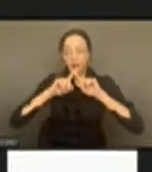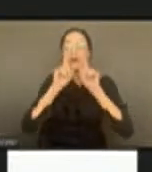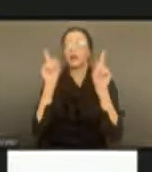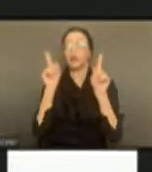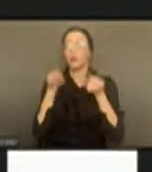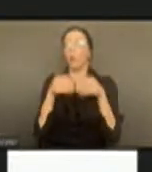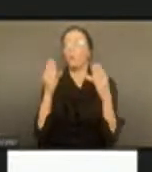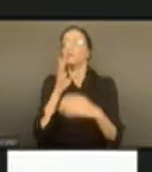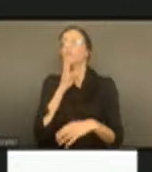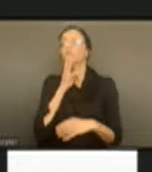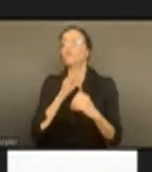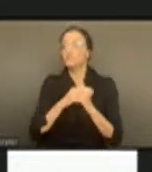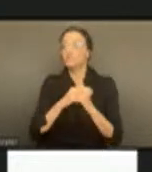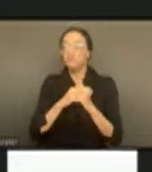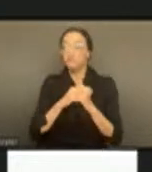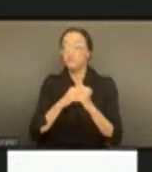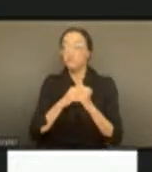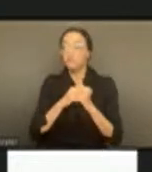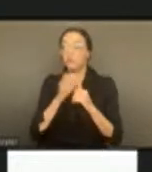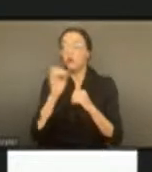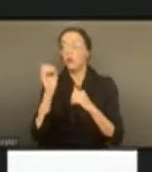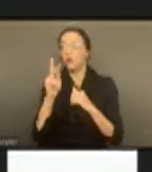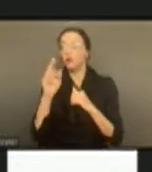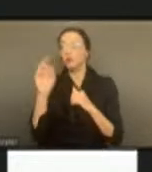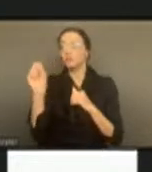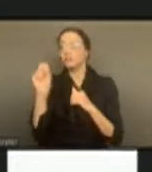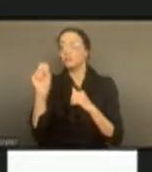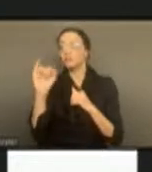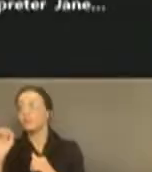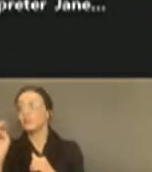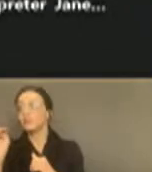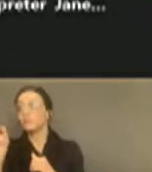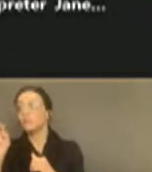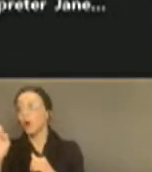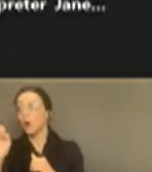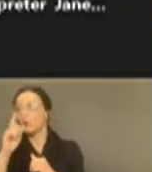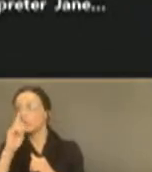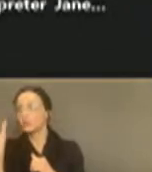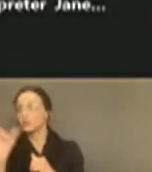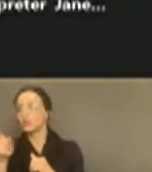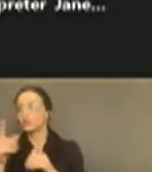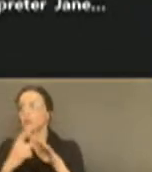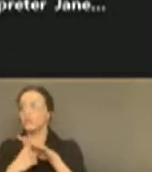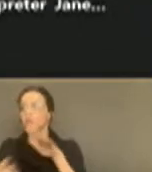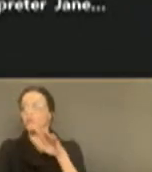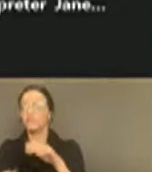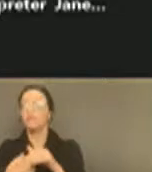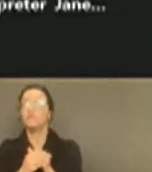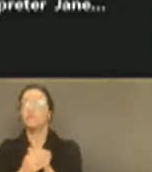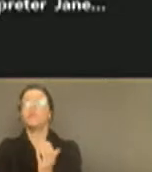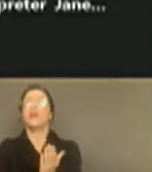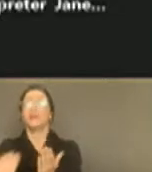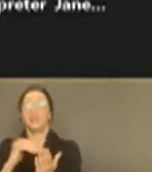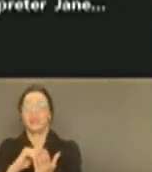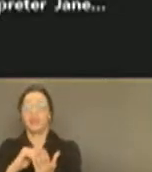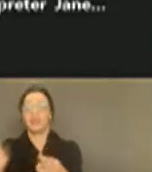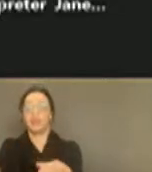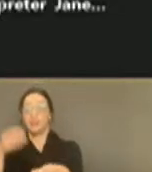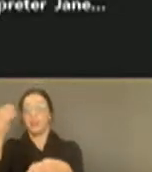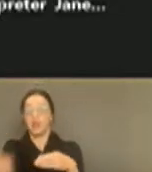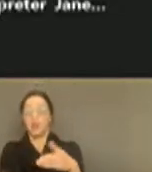Okay, Simone, looks like you dropped off. We'll try again. I'll go back at the end of the queue and see if you're still